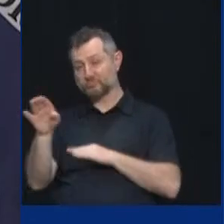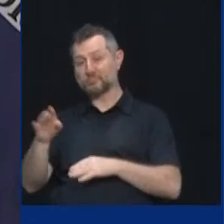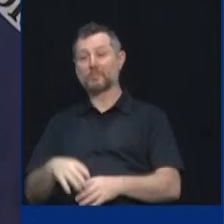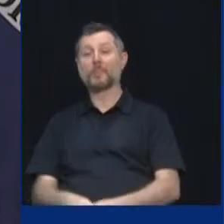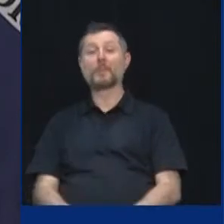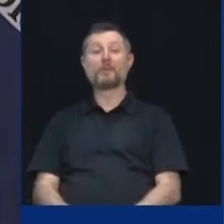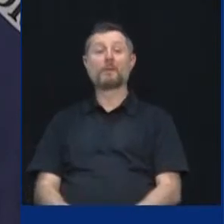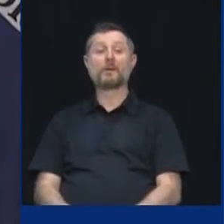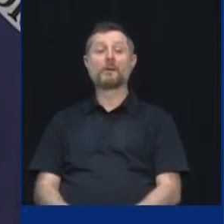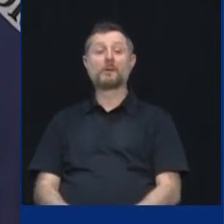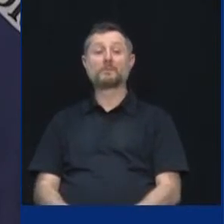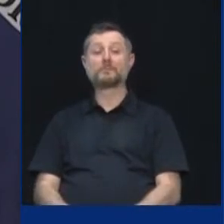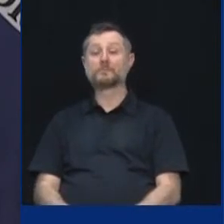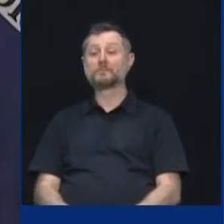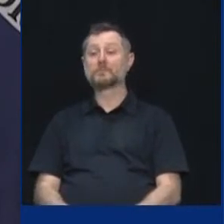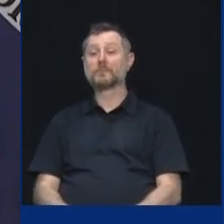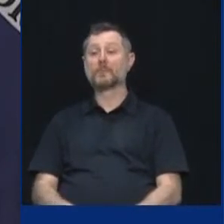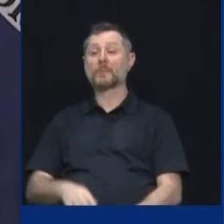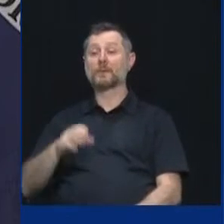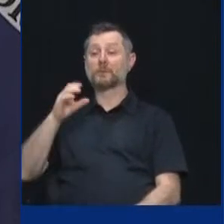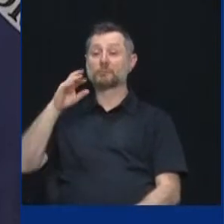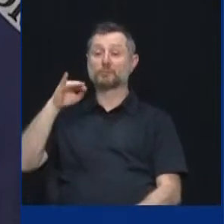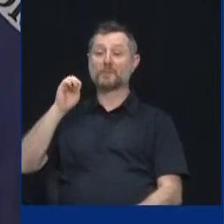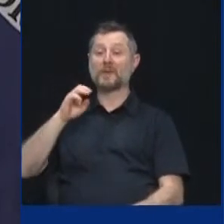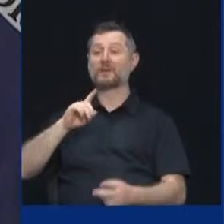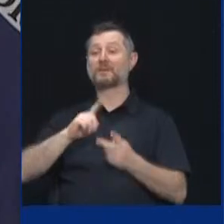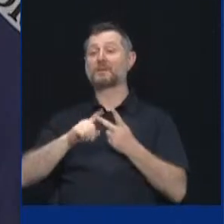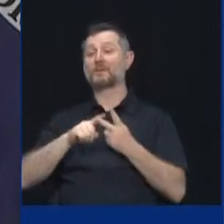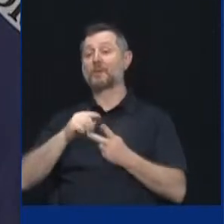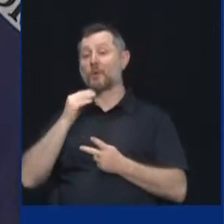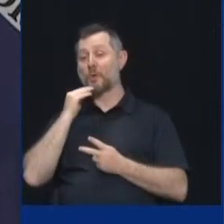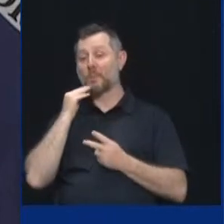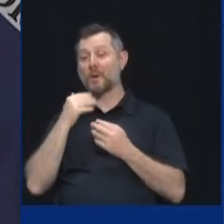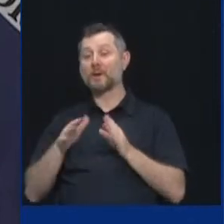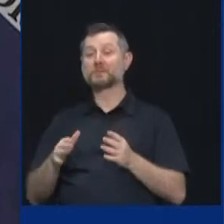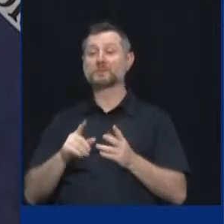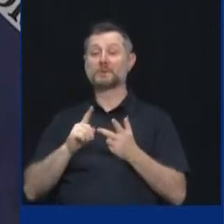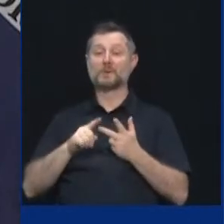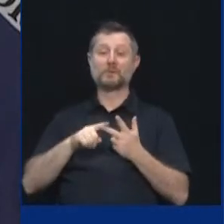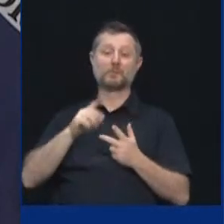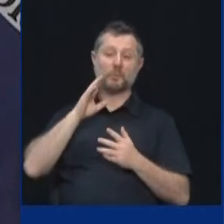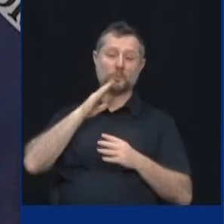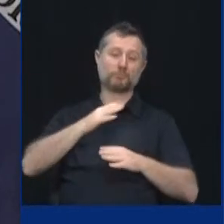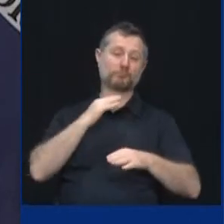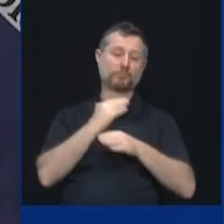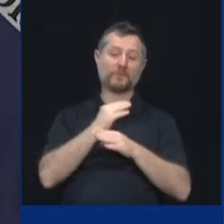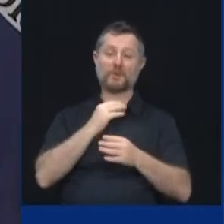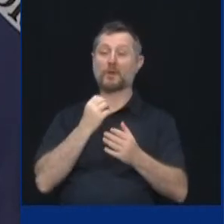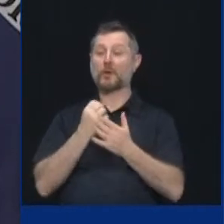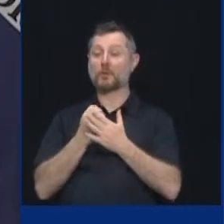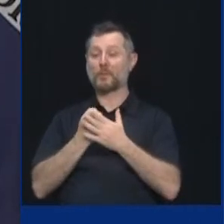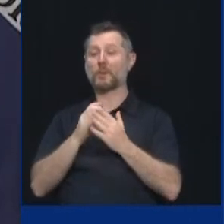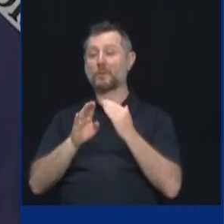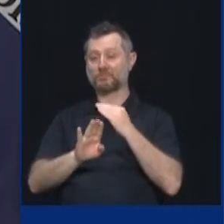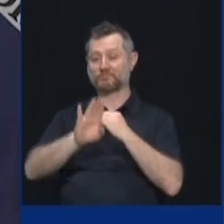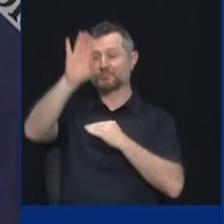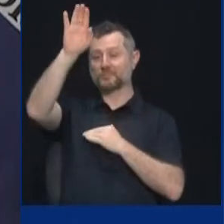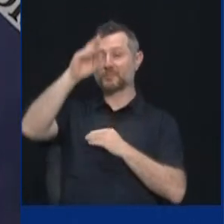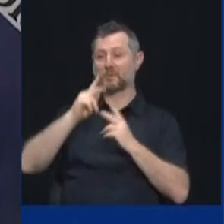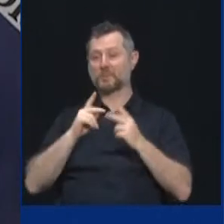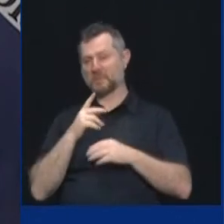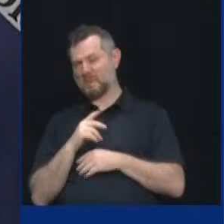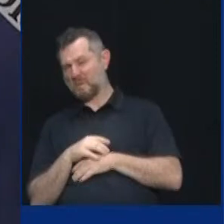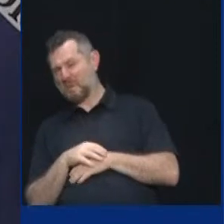of life, homeless is an artificial ceiling where people say, I'm not going to visit New York. People are getting shot all